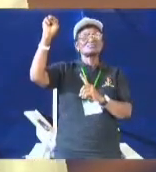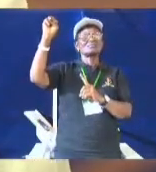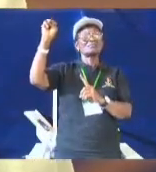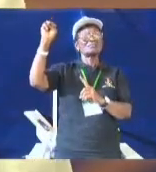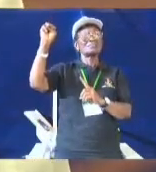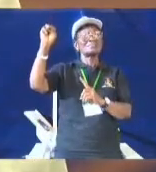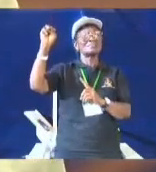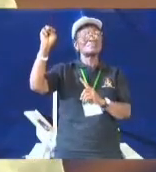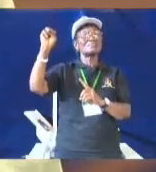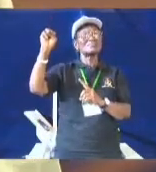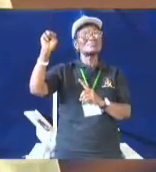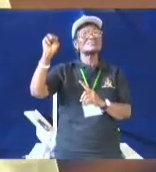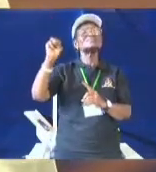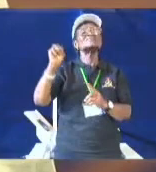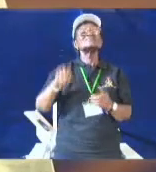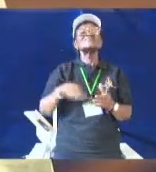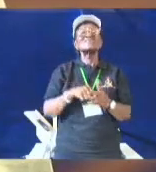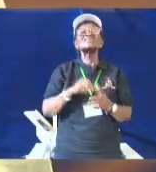thus far you can come